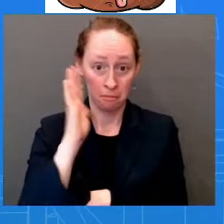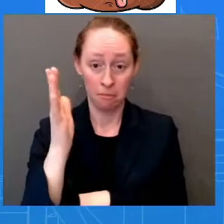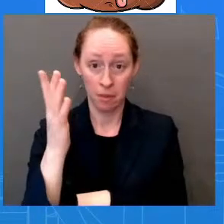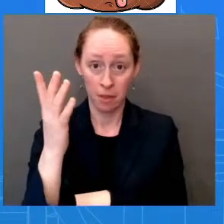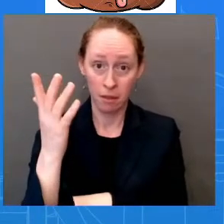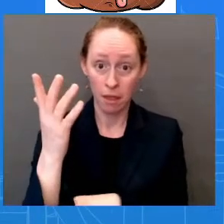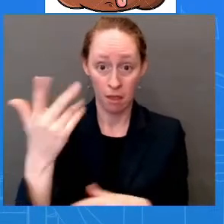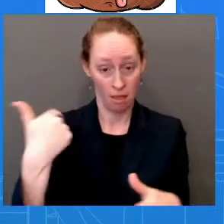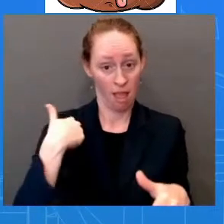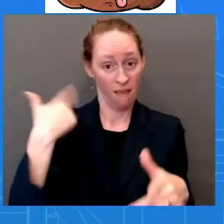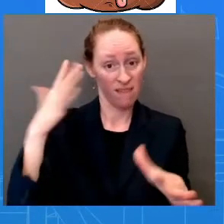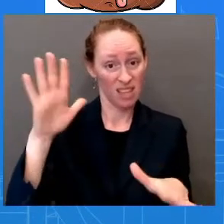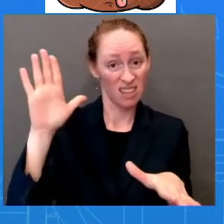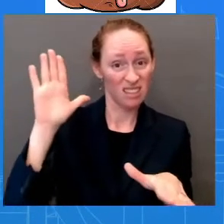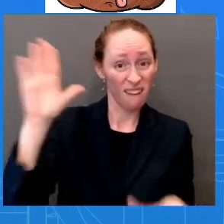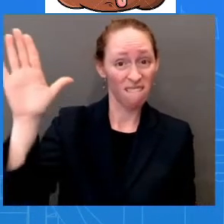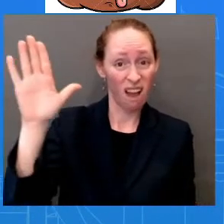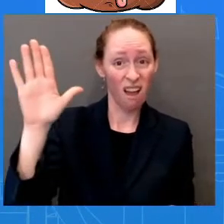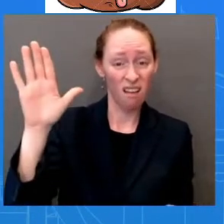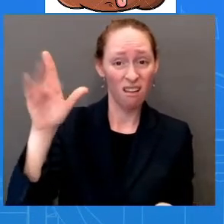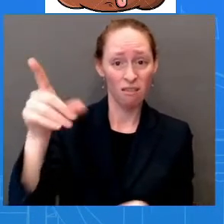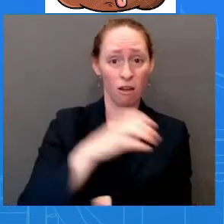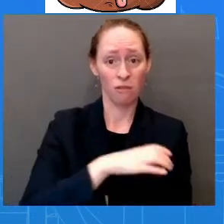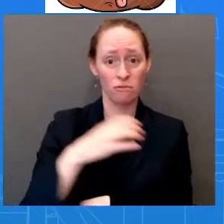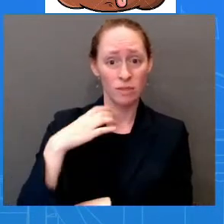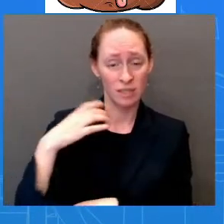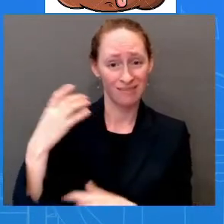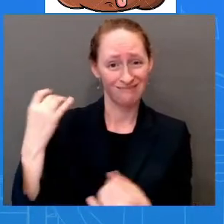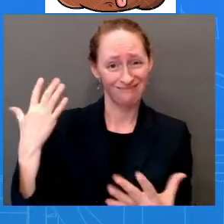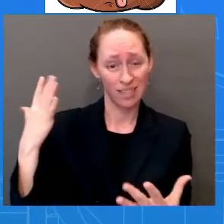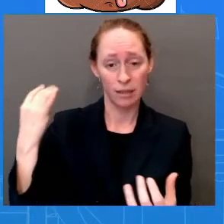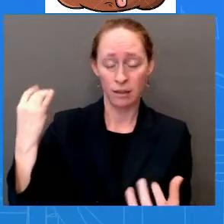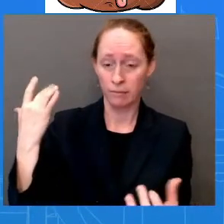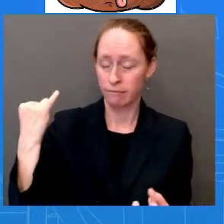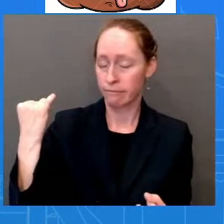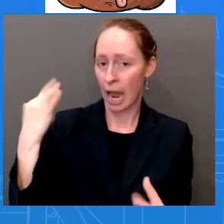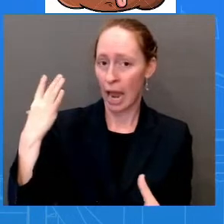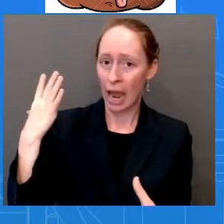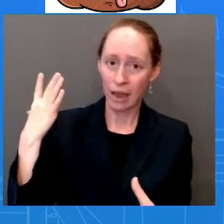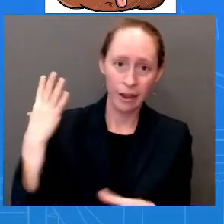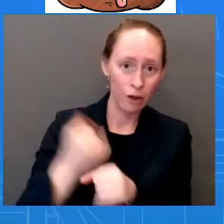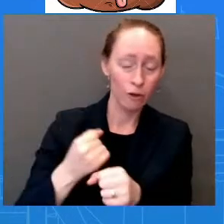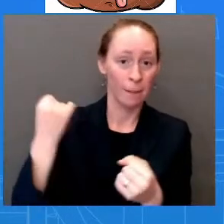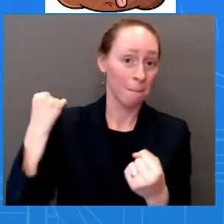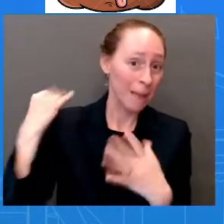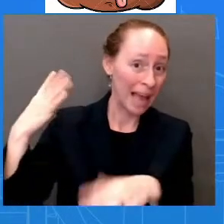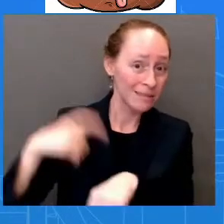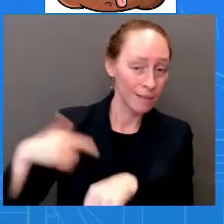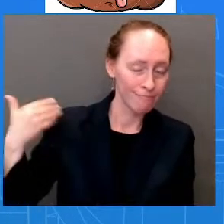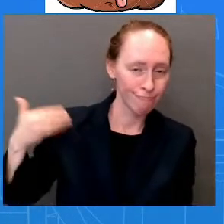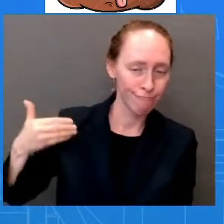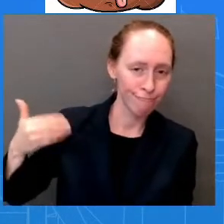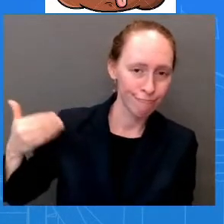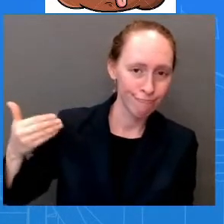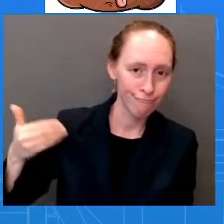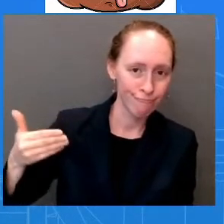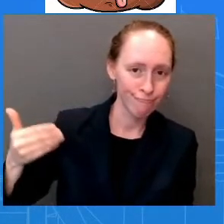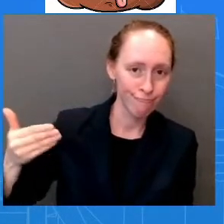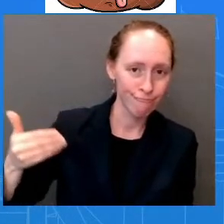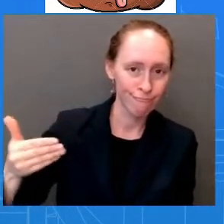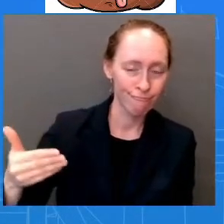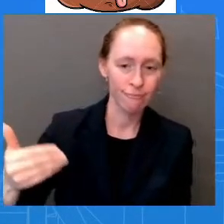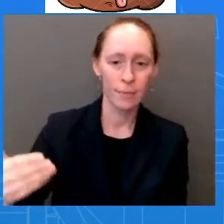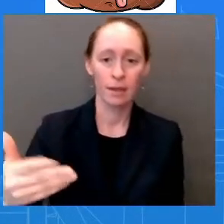years or so. Gain of function. Testifying, we can defend and explain and stand. I didn't have the sound bite, so I had to just